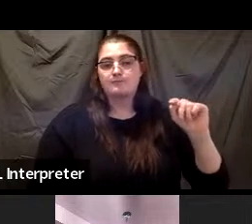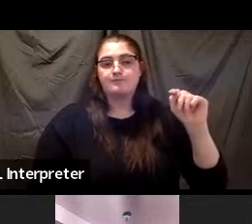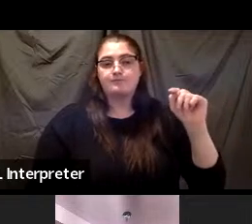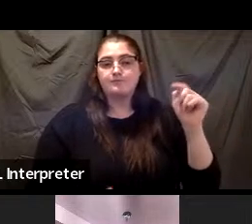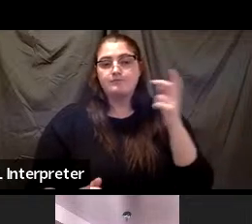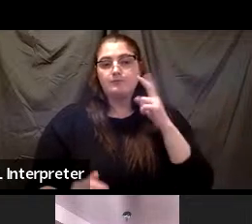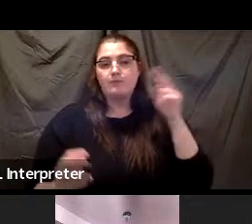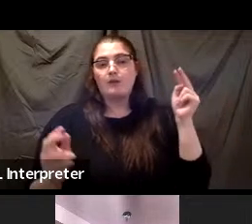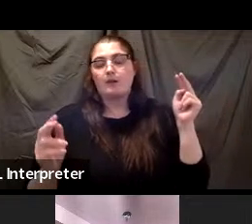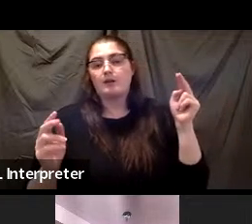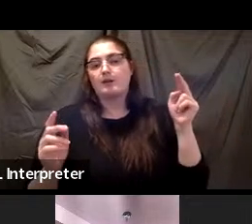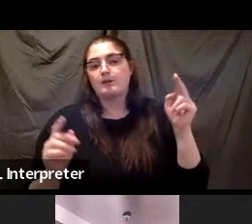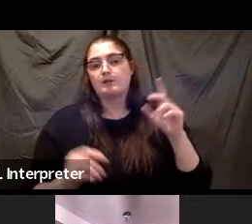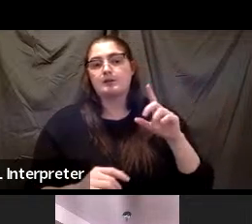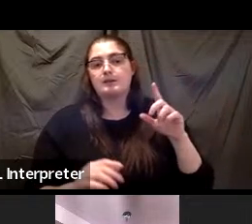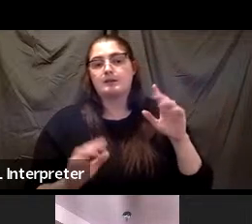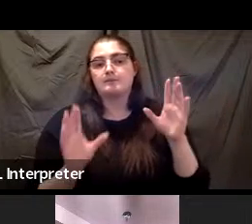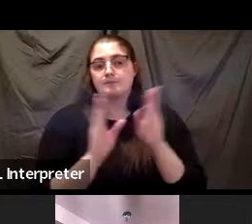oversight hearing.